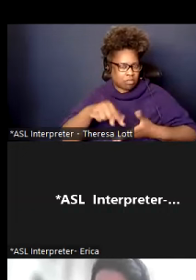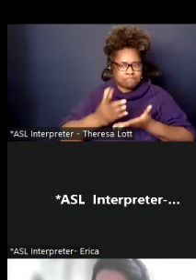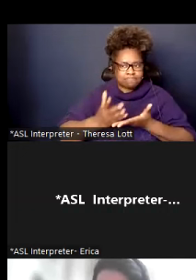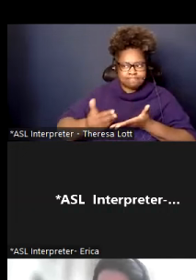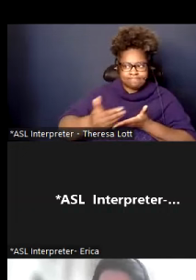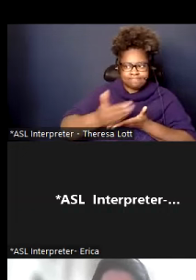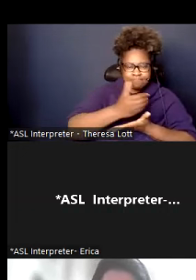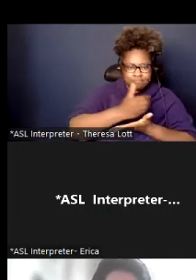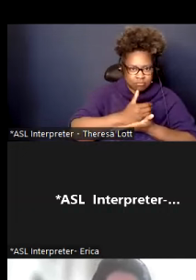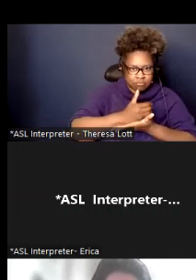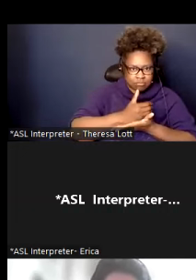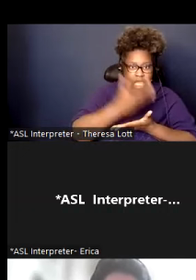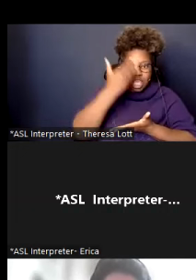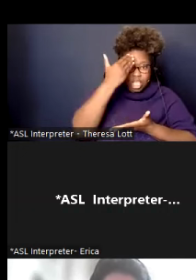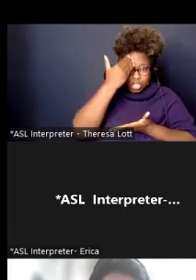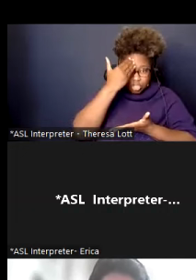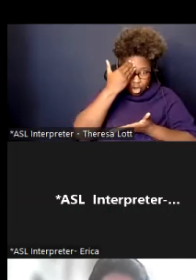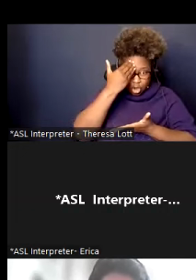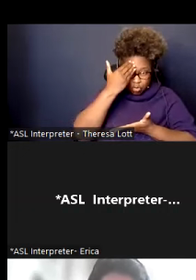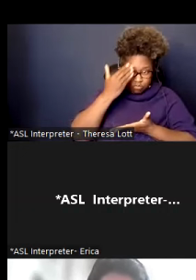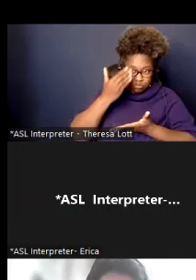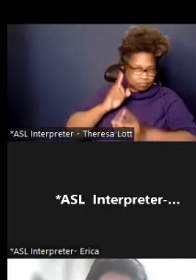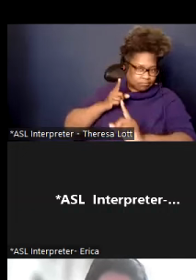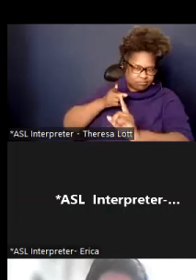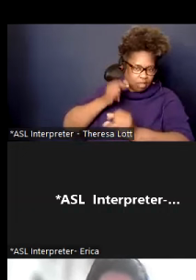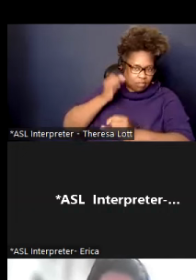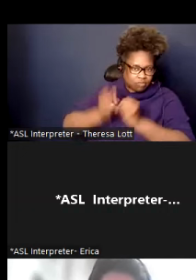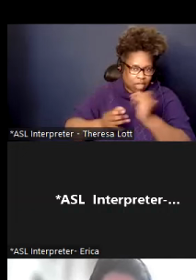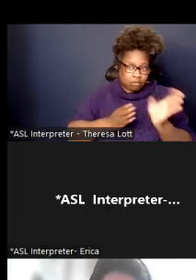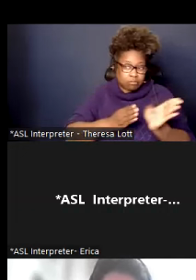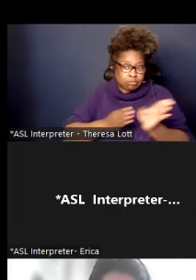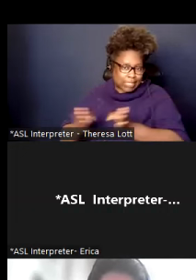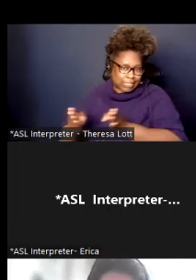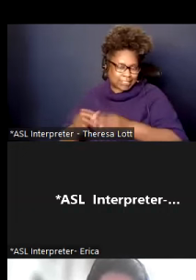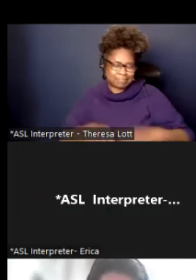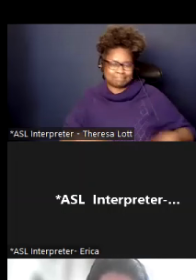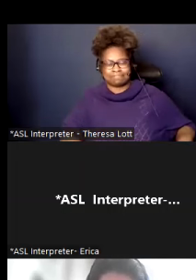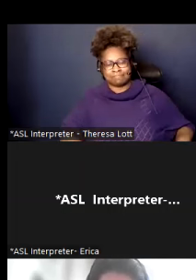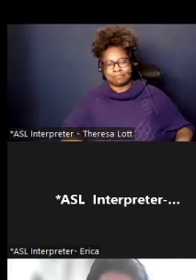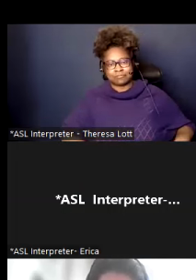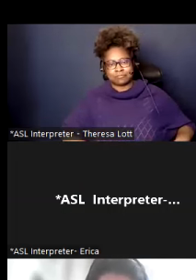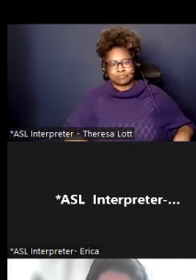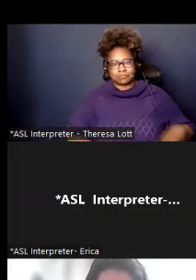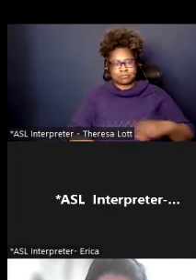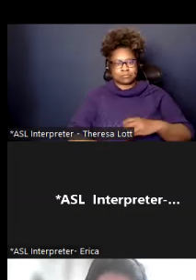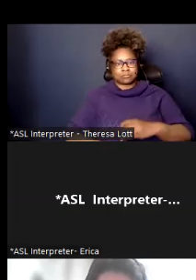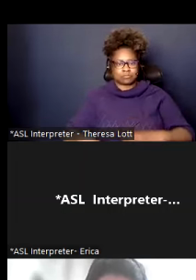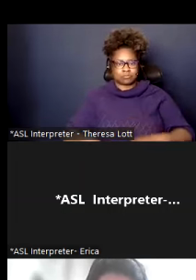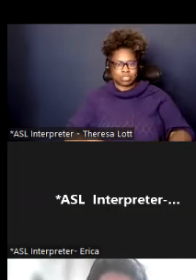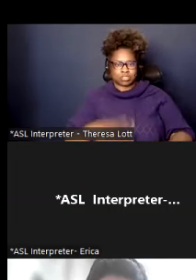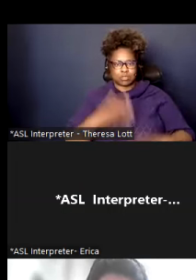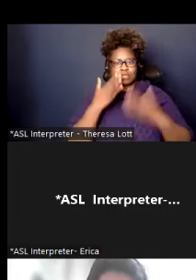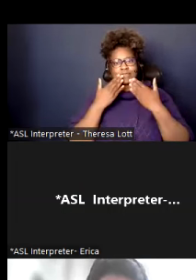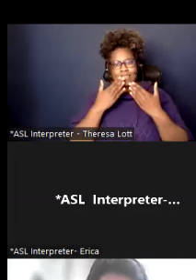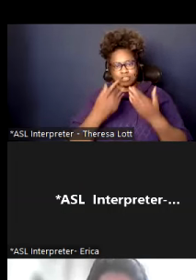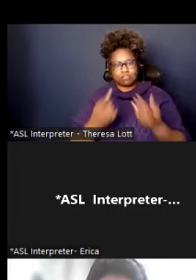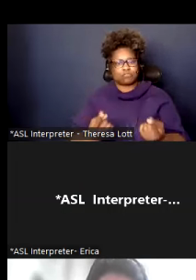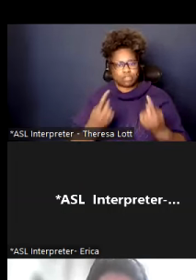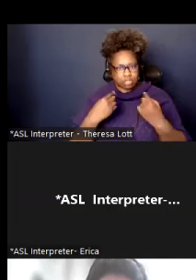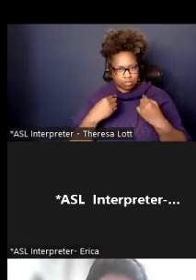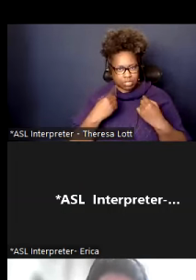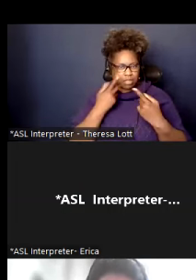the final action plan goes here. And I want to again thank everybody for coming, and we're looking